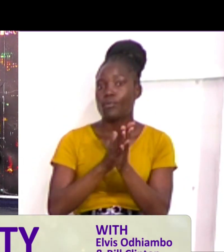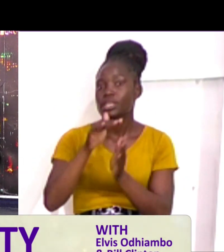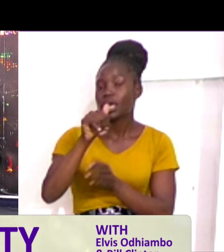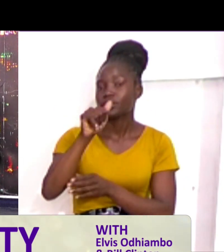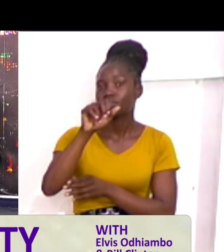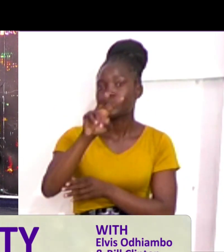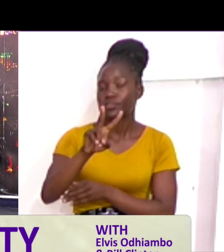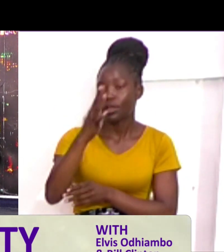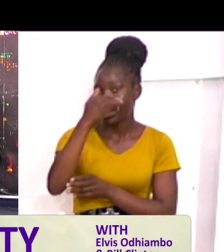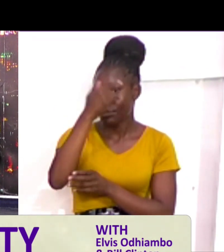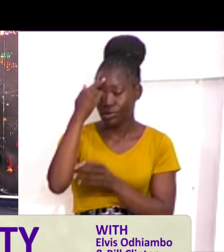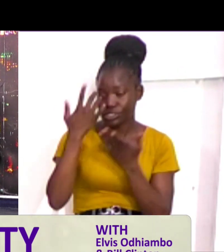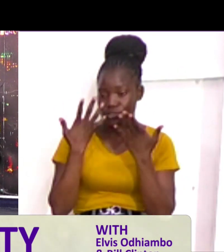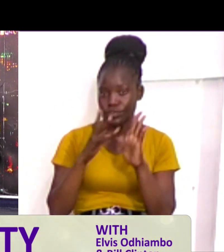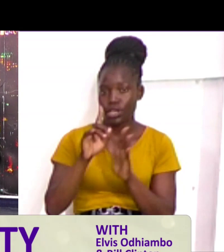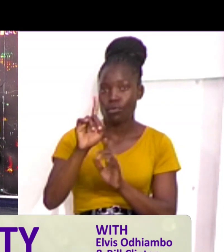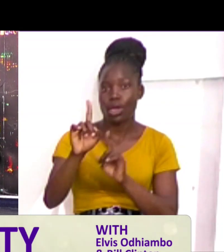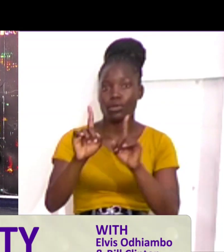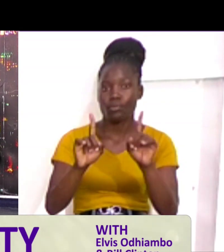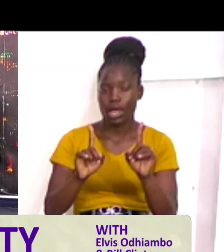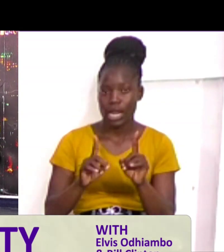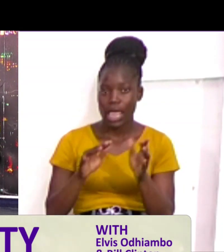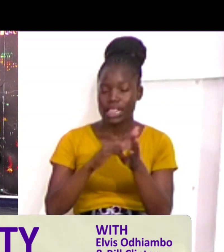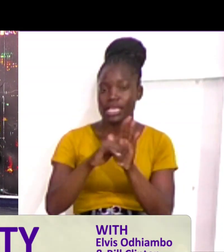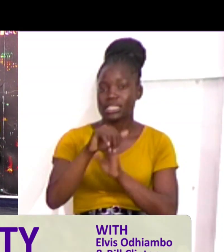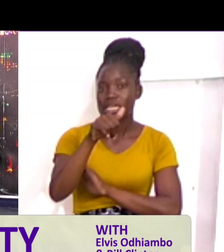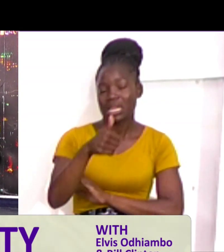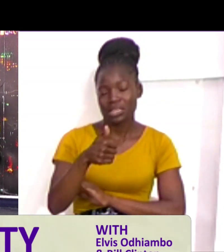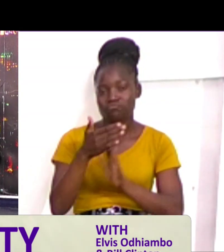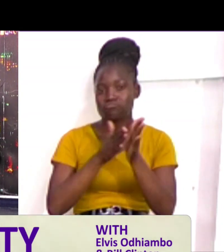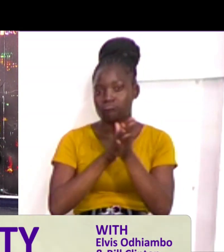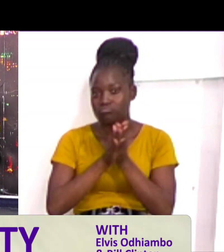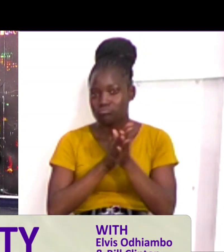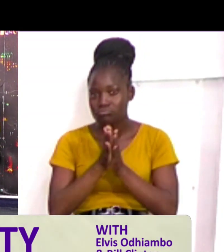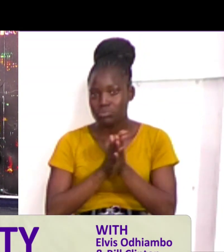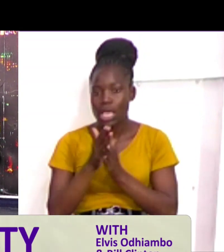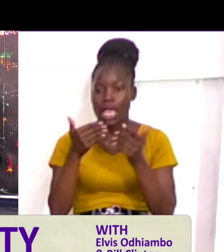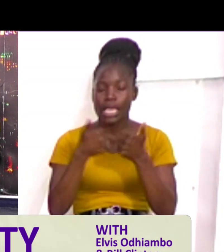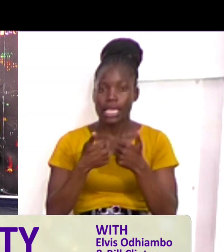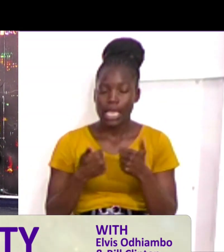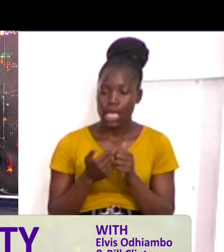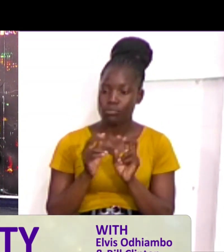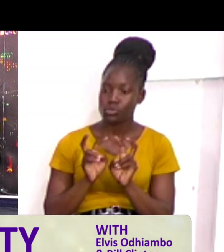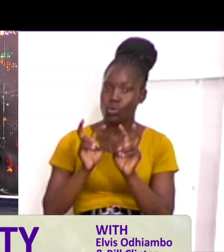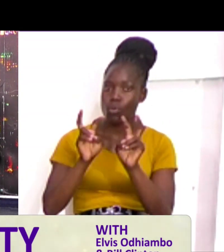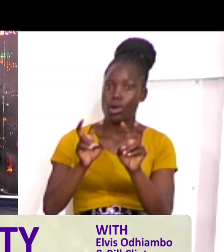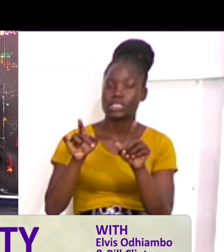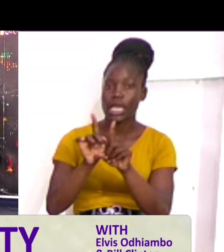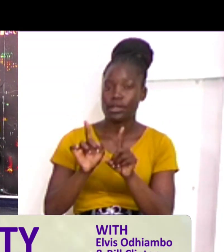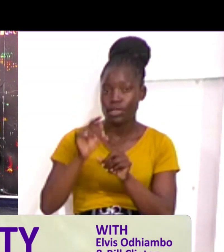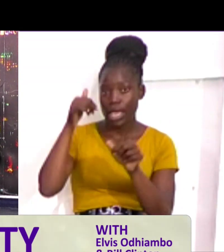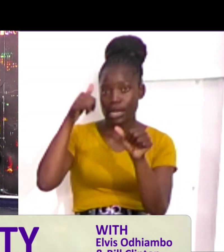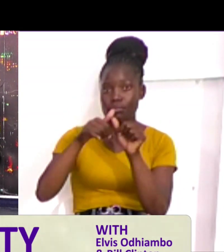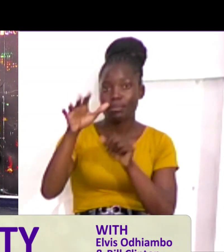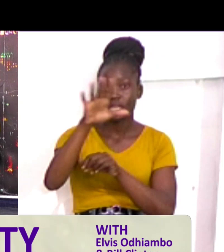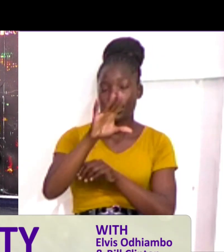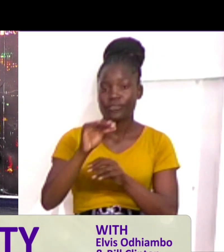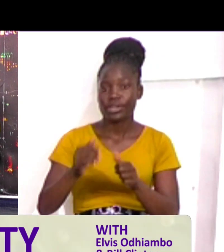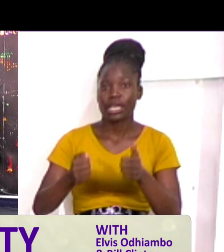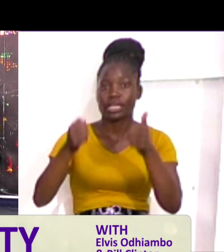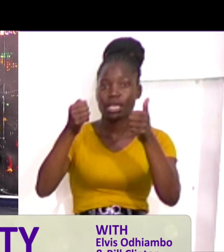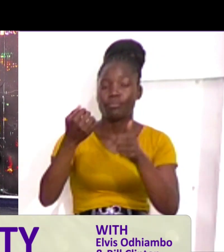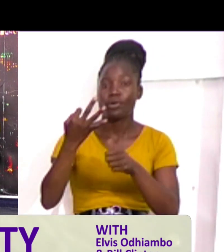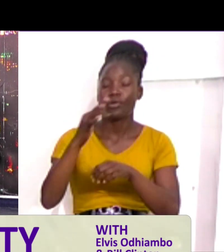ilisha 0-0. Now that is what one of the also enticing matches to look up for next week. But then again, remember the African Cup of